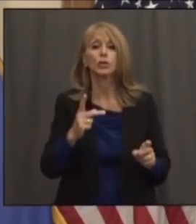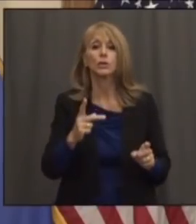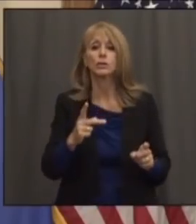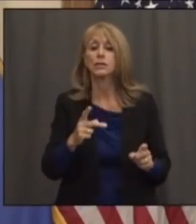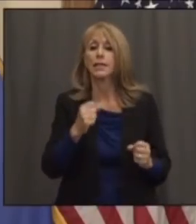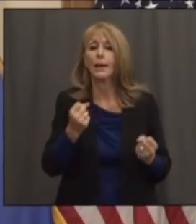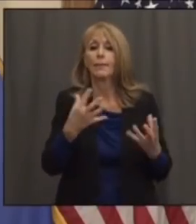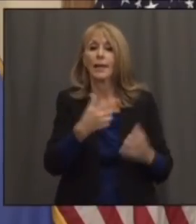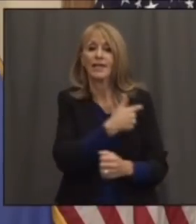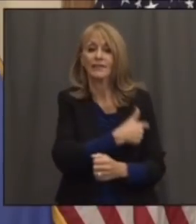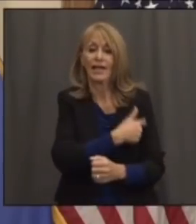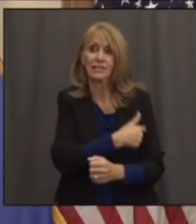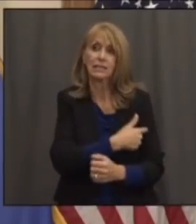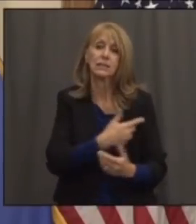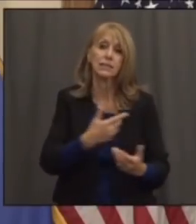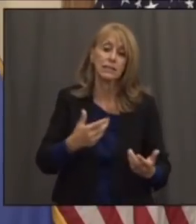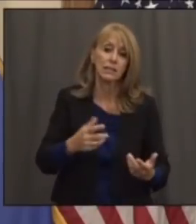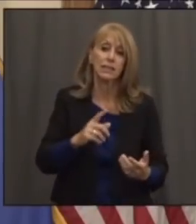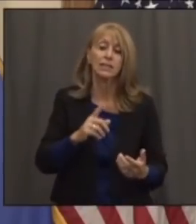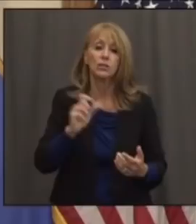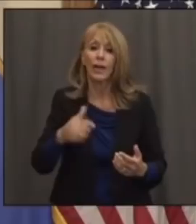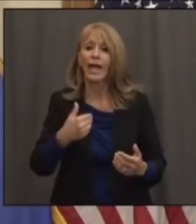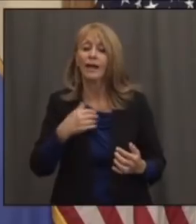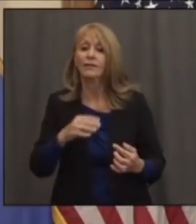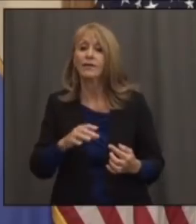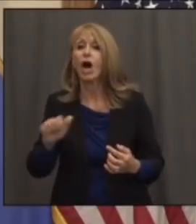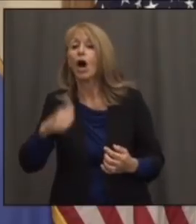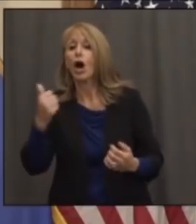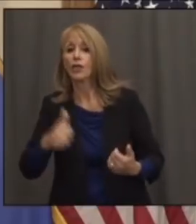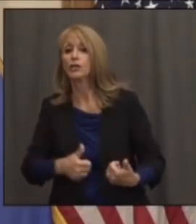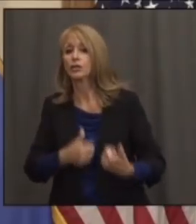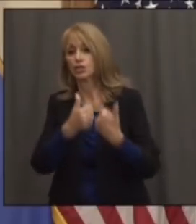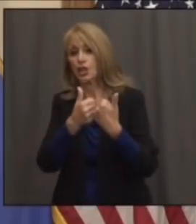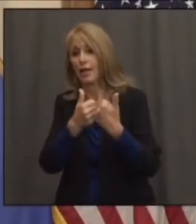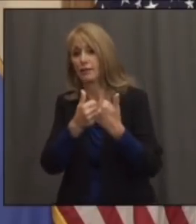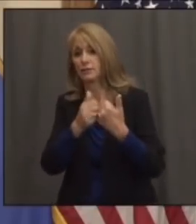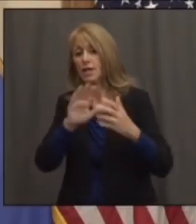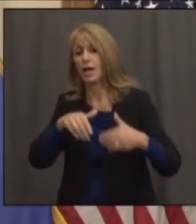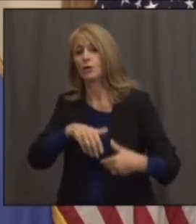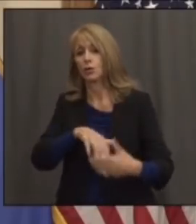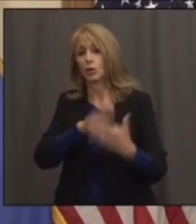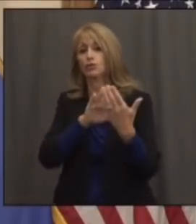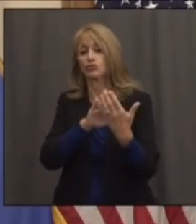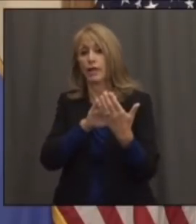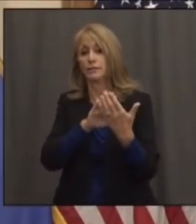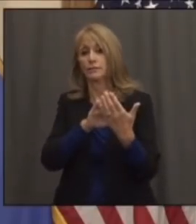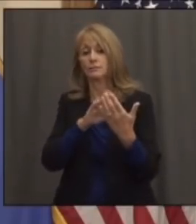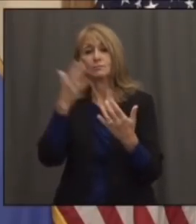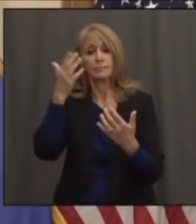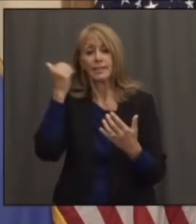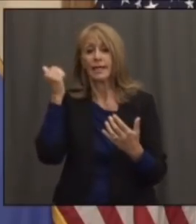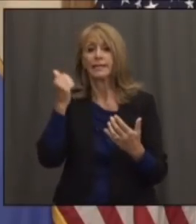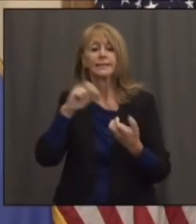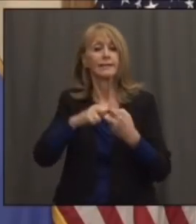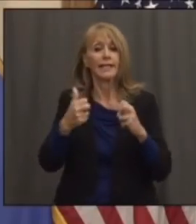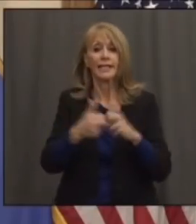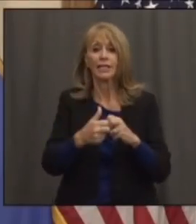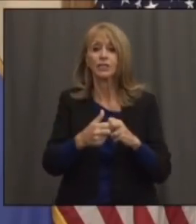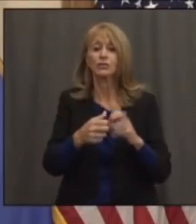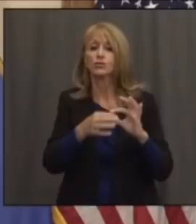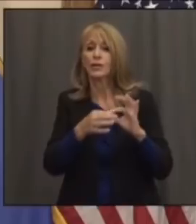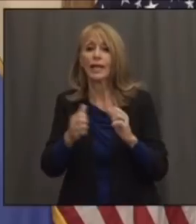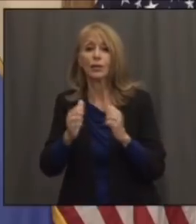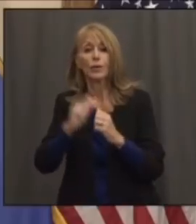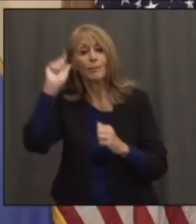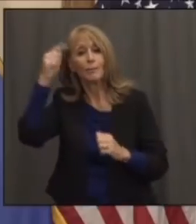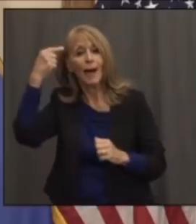So is there a special challenge on how you address that when the issue is one of